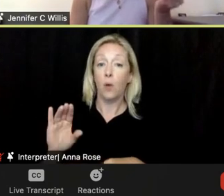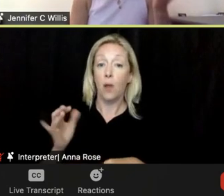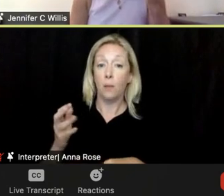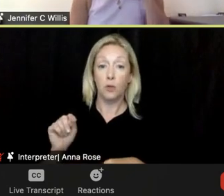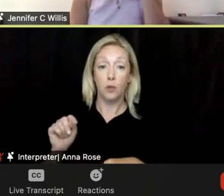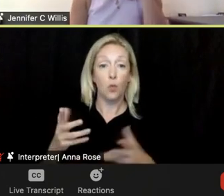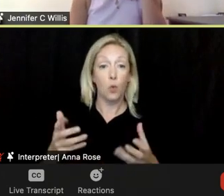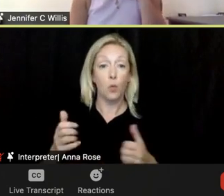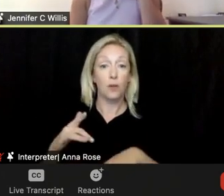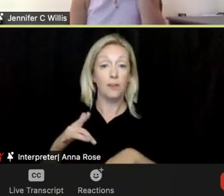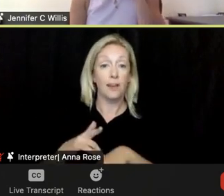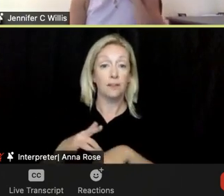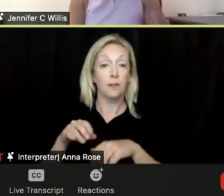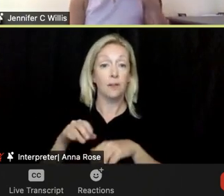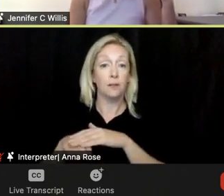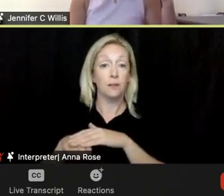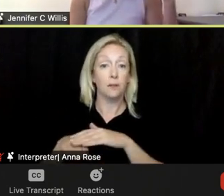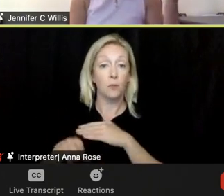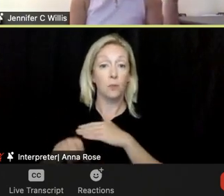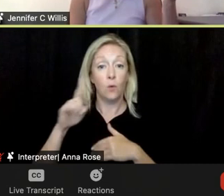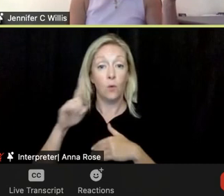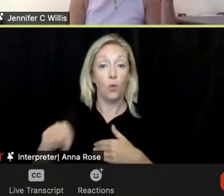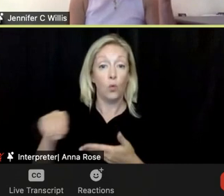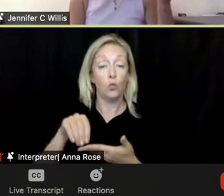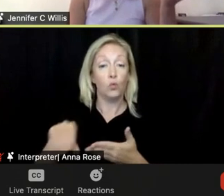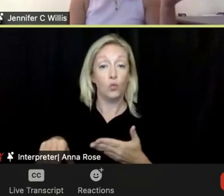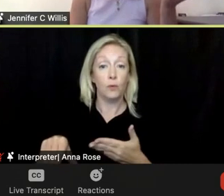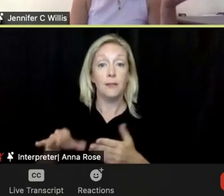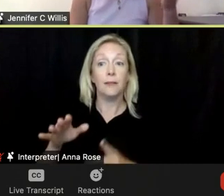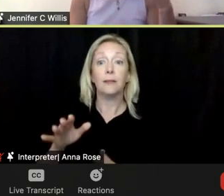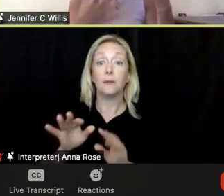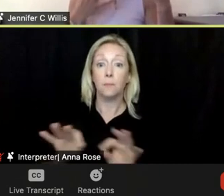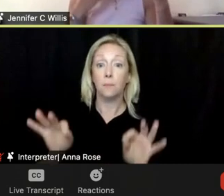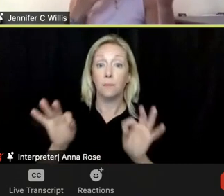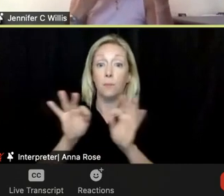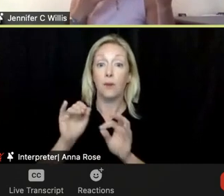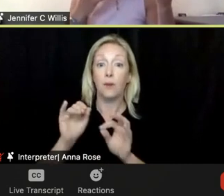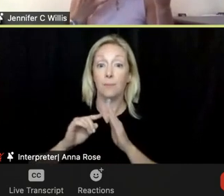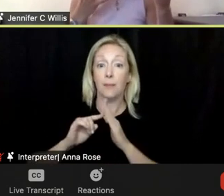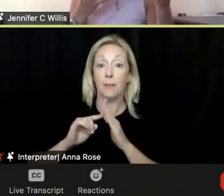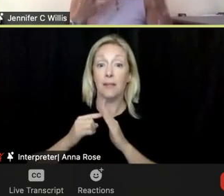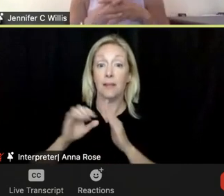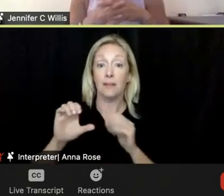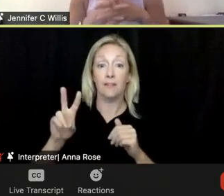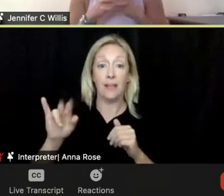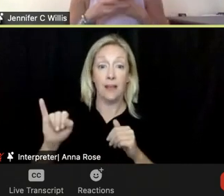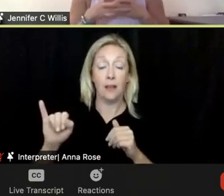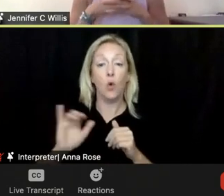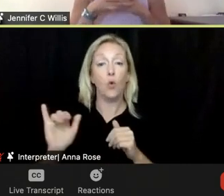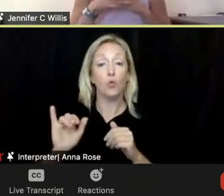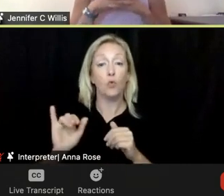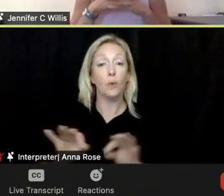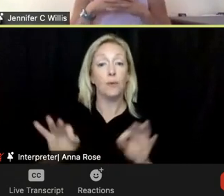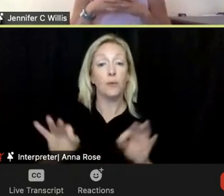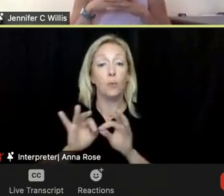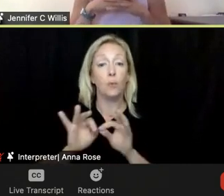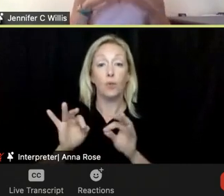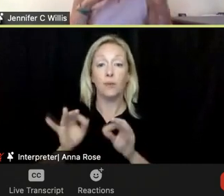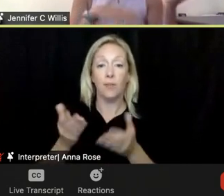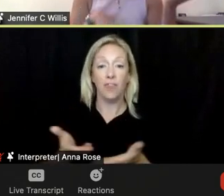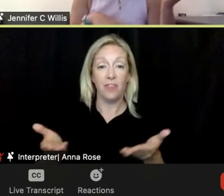accessible for our students, especially if they are in the earlier phases of CVI, and tactily unique. Because we know for